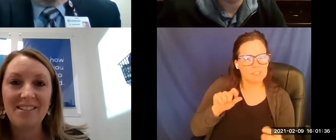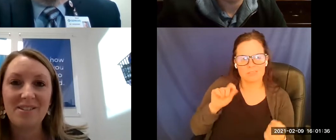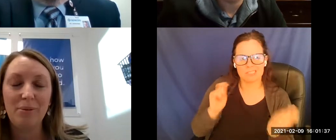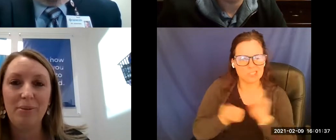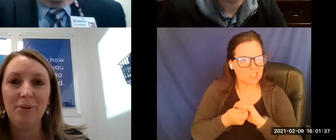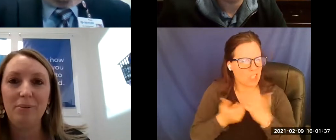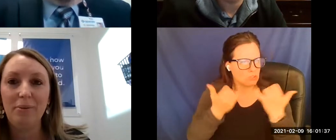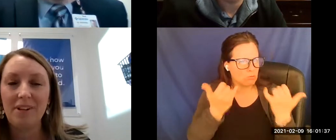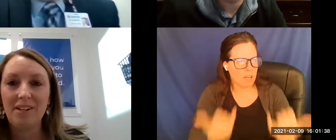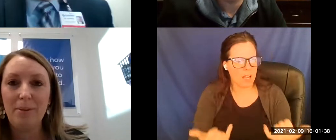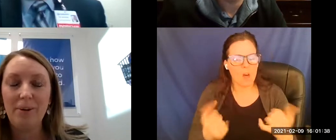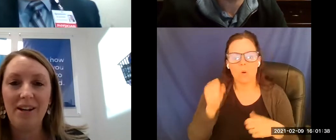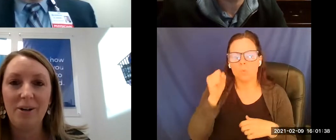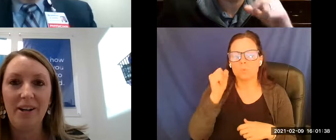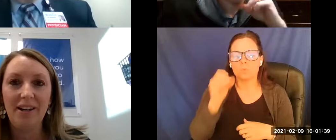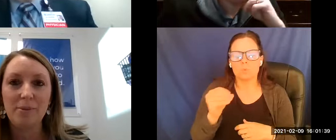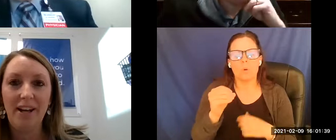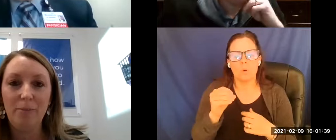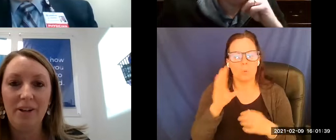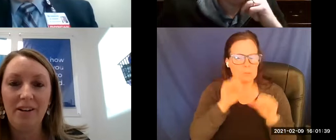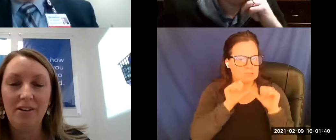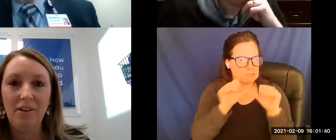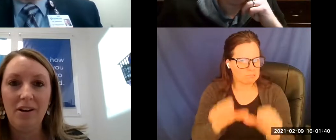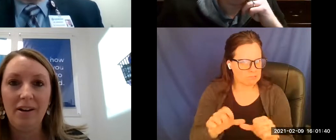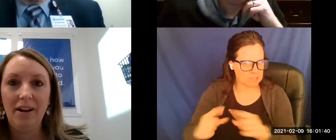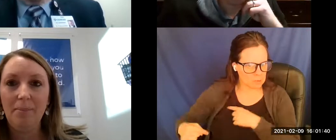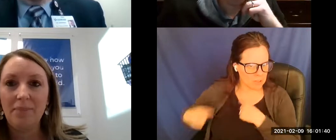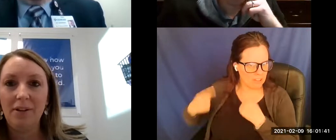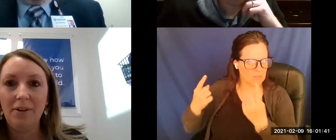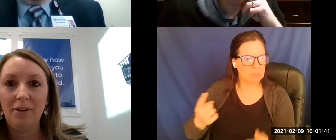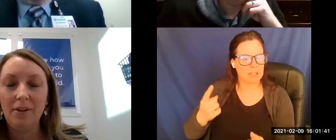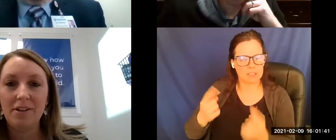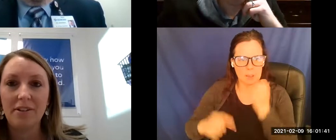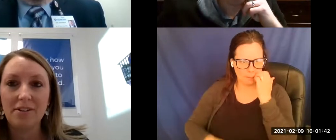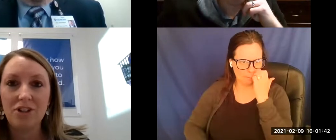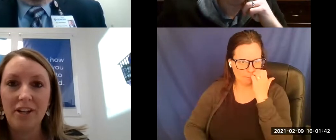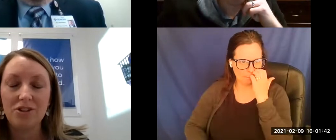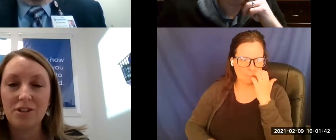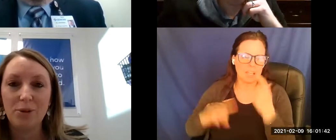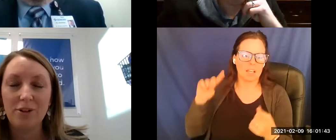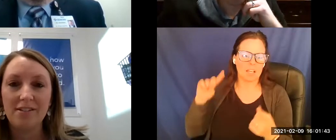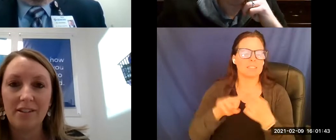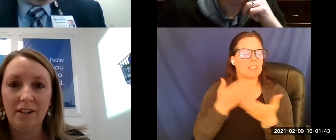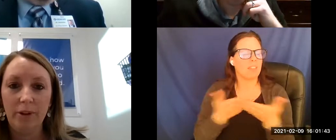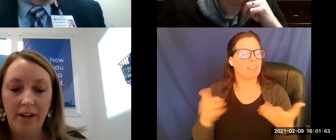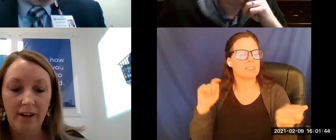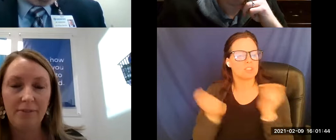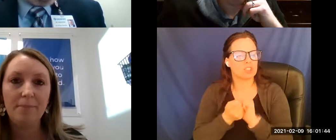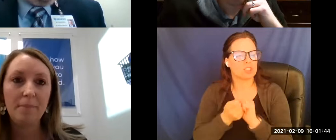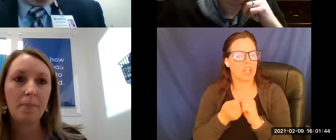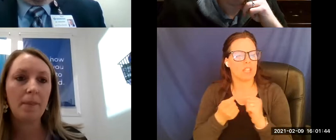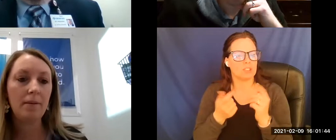yet. So we will keep going as we have been all along, until things change more drastically than what they